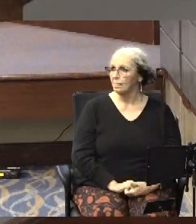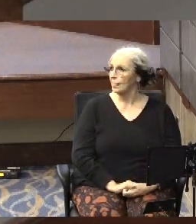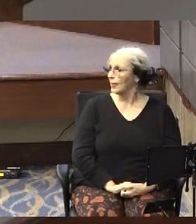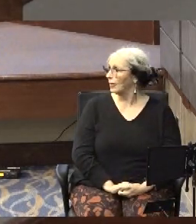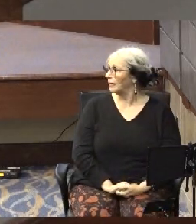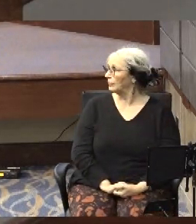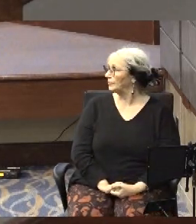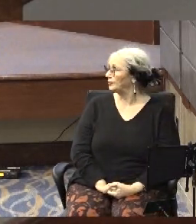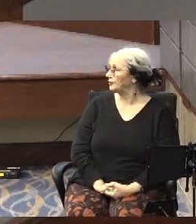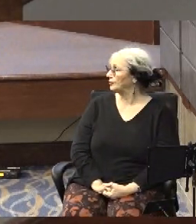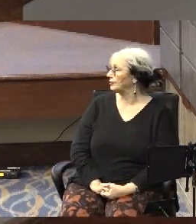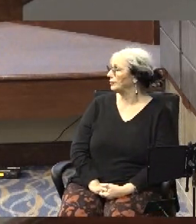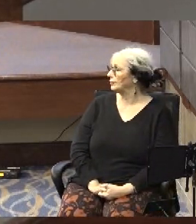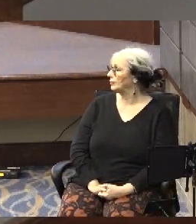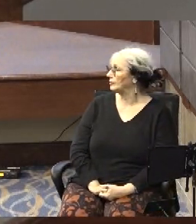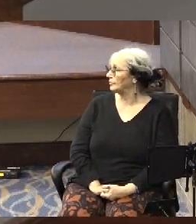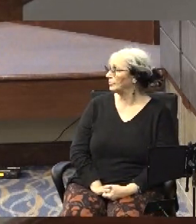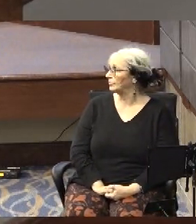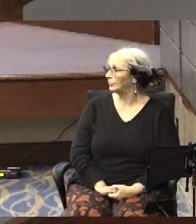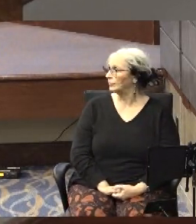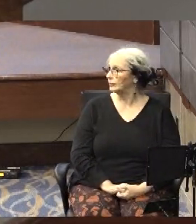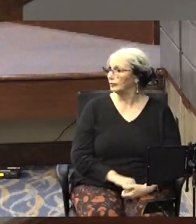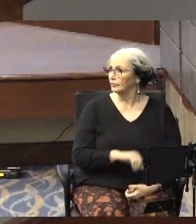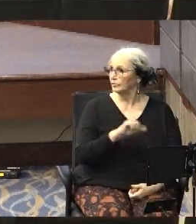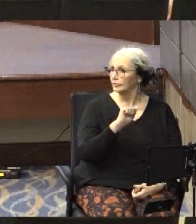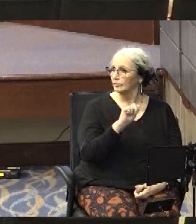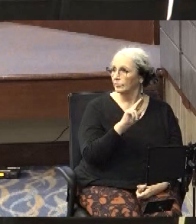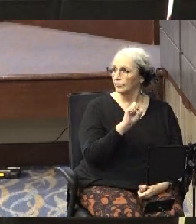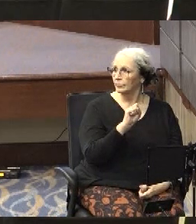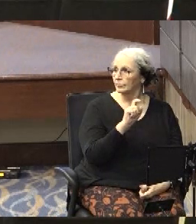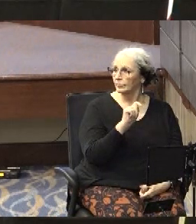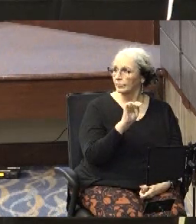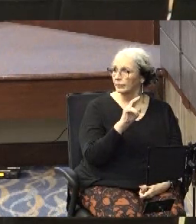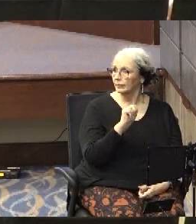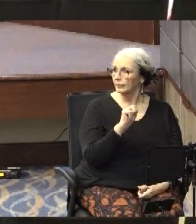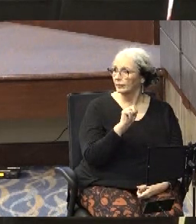Thank you. Next card I have is Austin England.